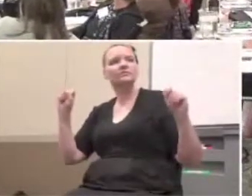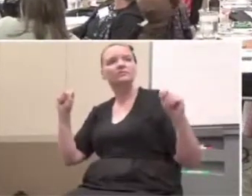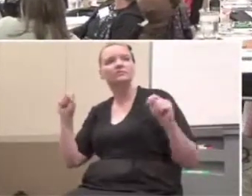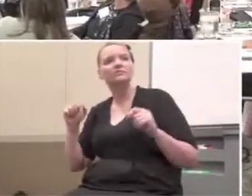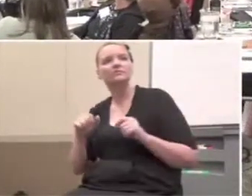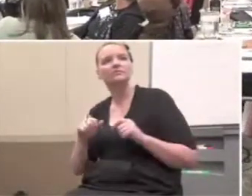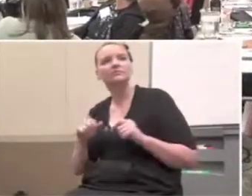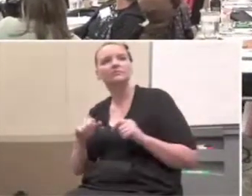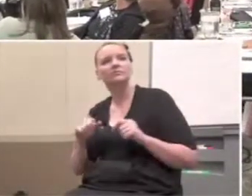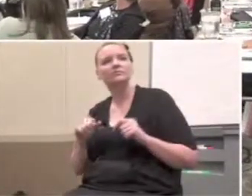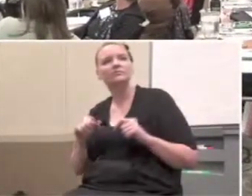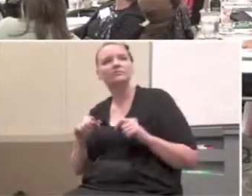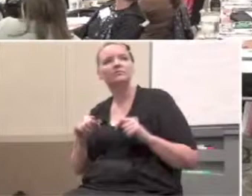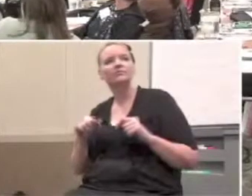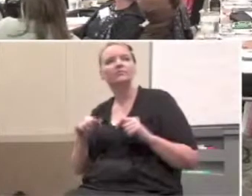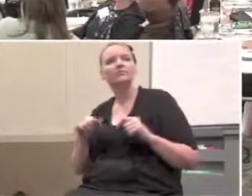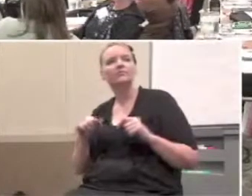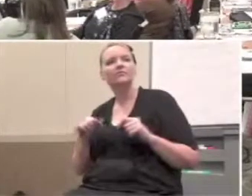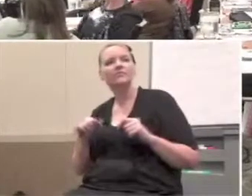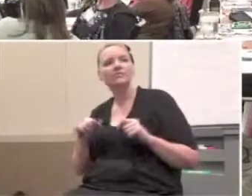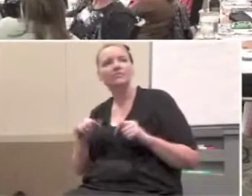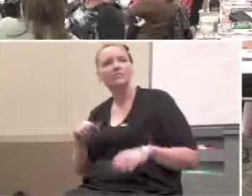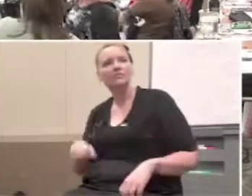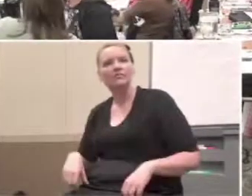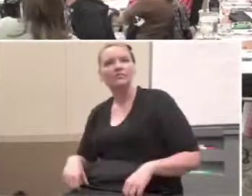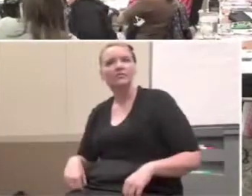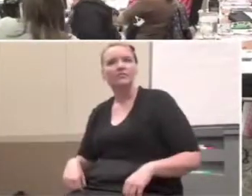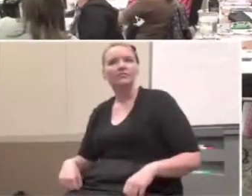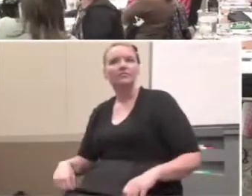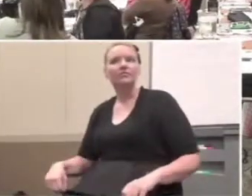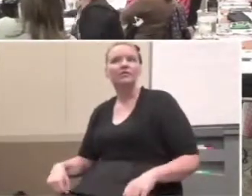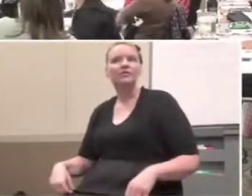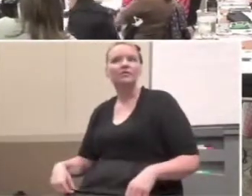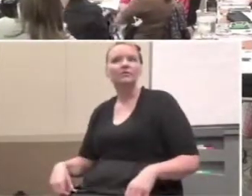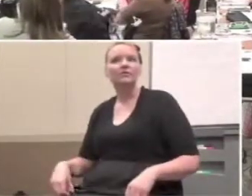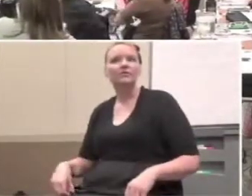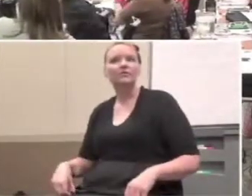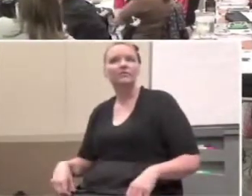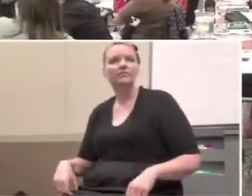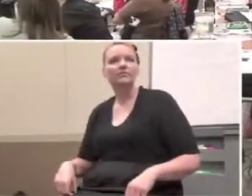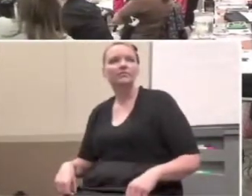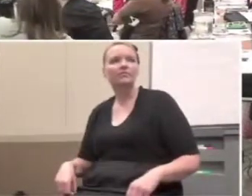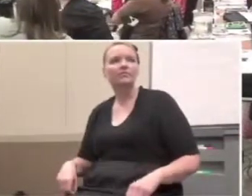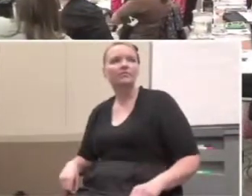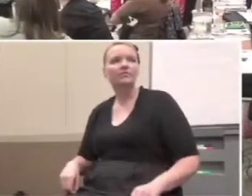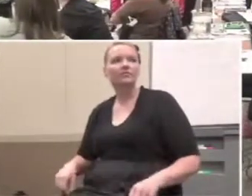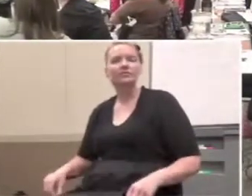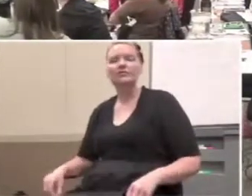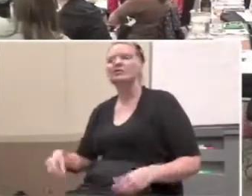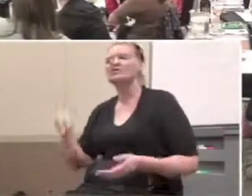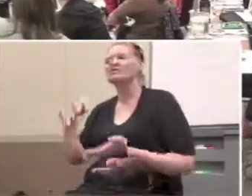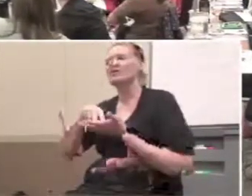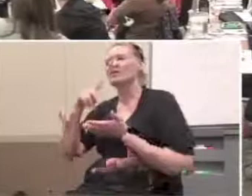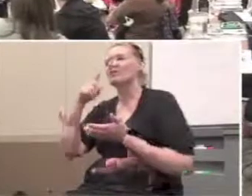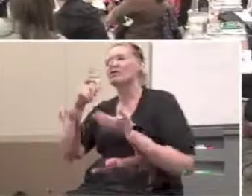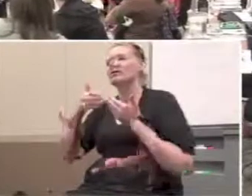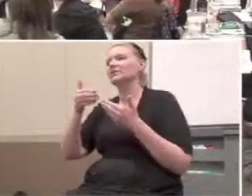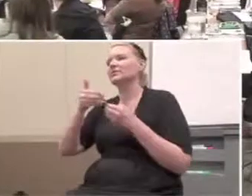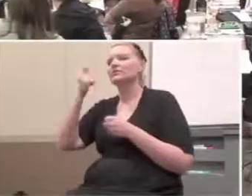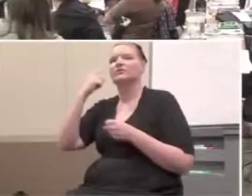Yeah, you'll need to get some background information. If they stand up, it'd be easier for the interpreters. That would be great.